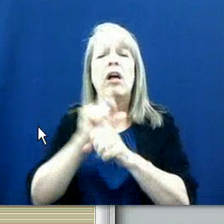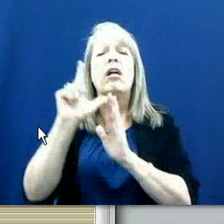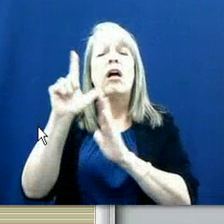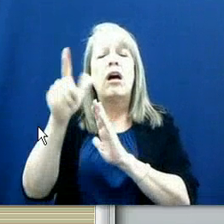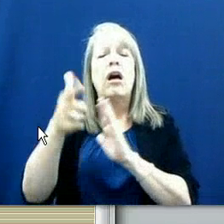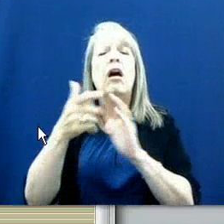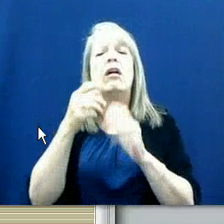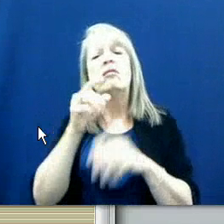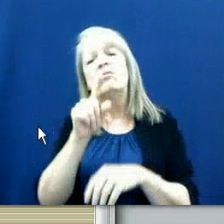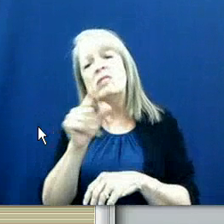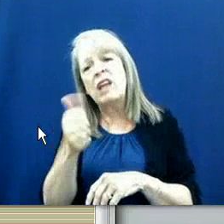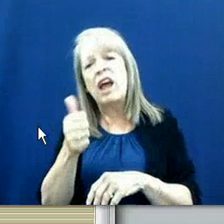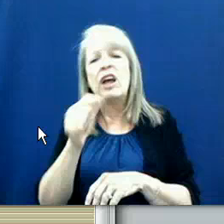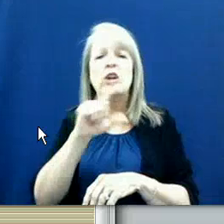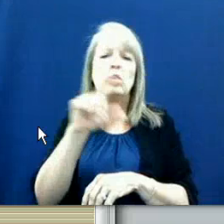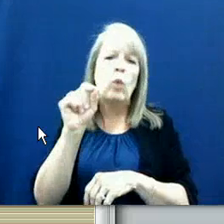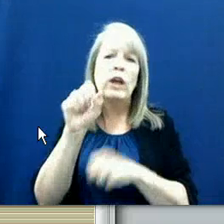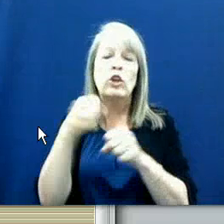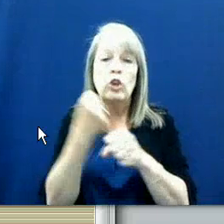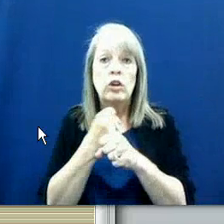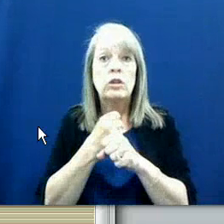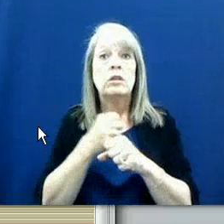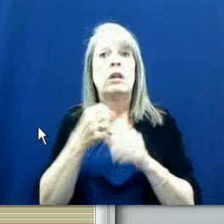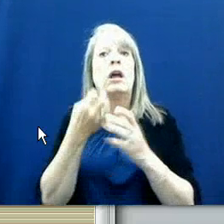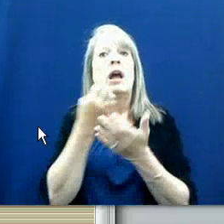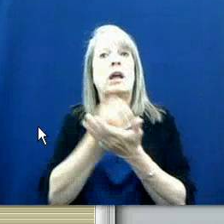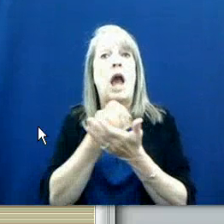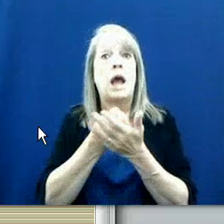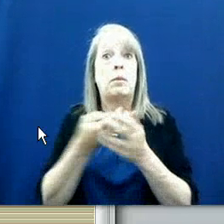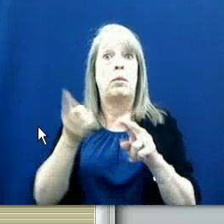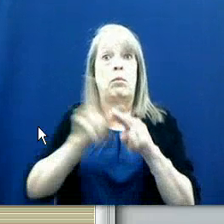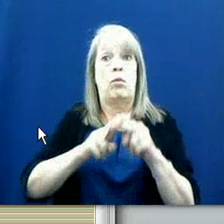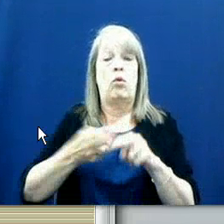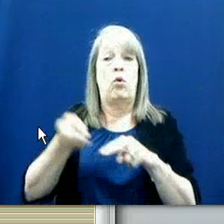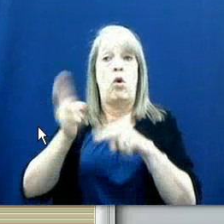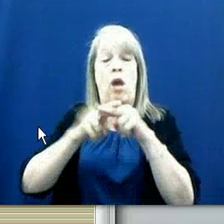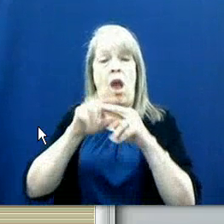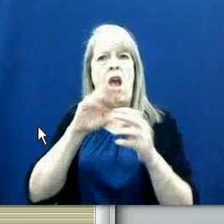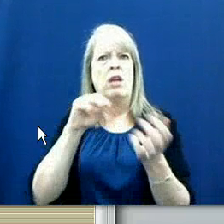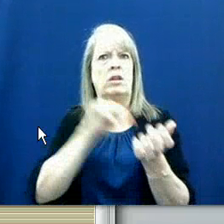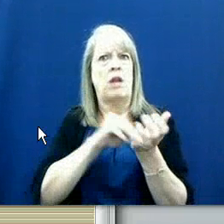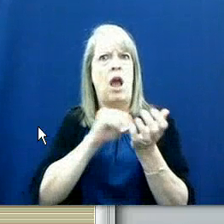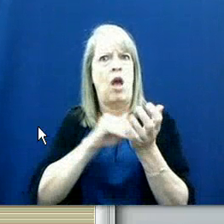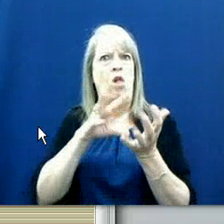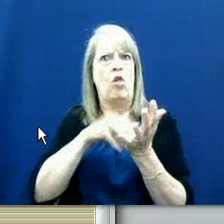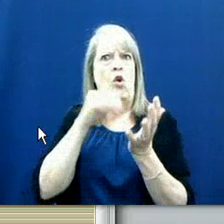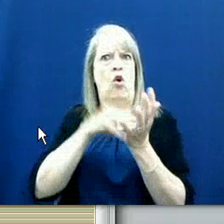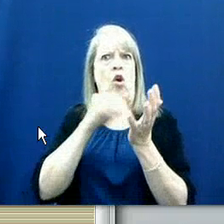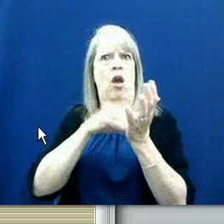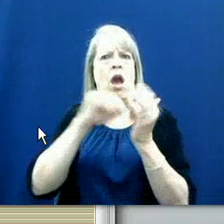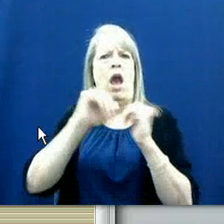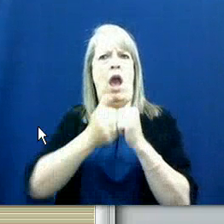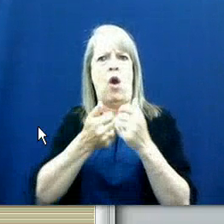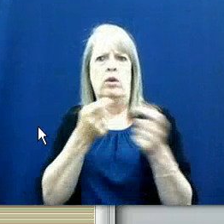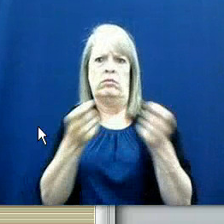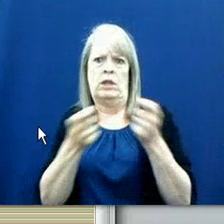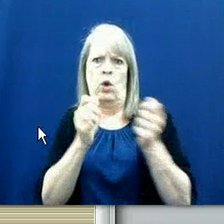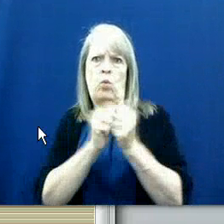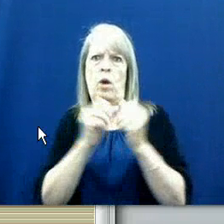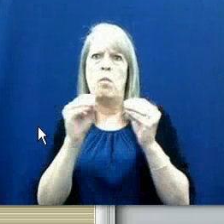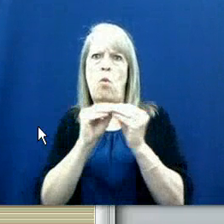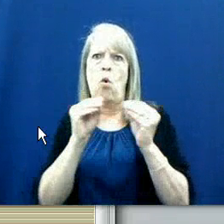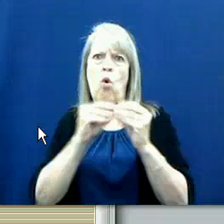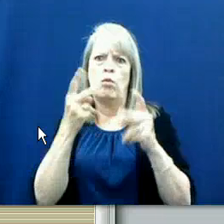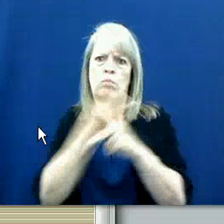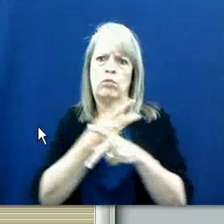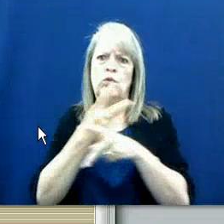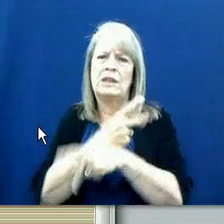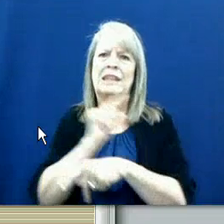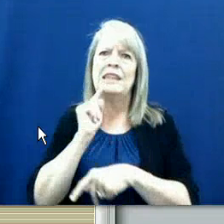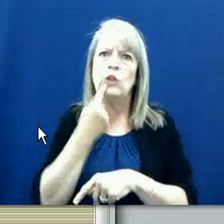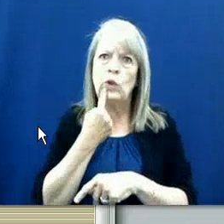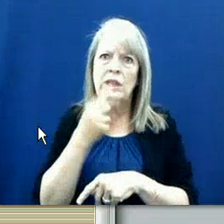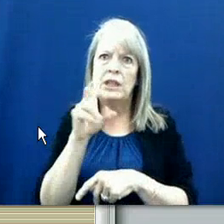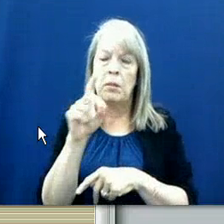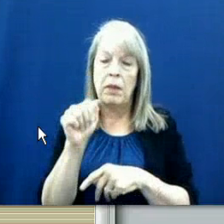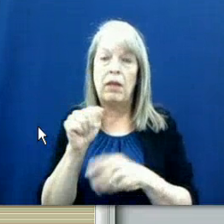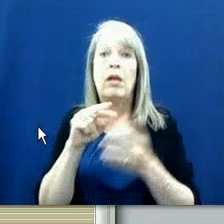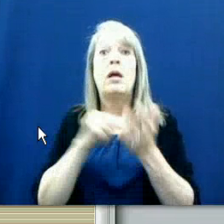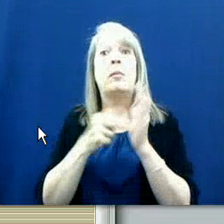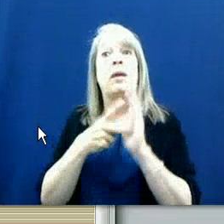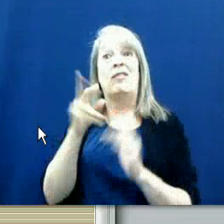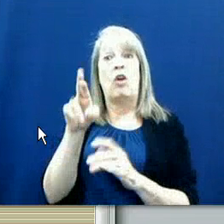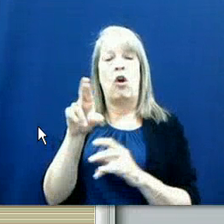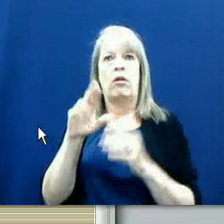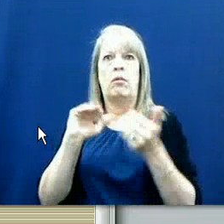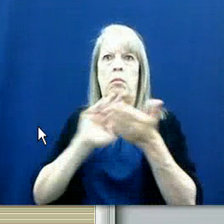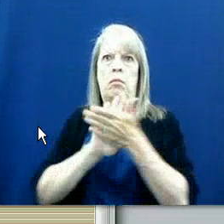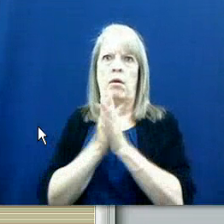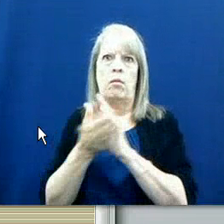the economy grew and as doctors learned how to treat more serious disabilities, the process of VR became more complicated.